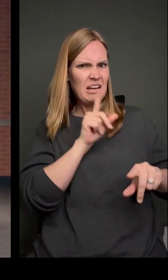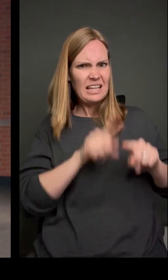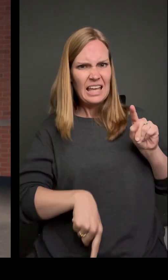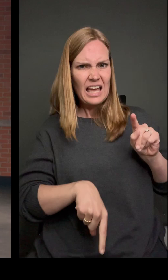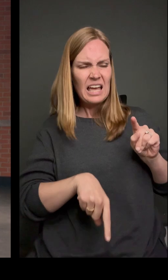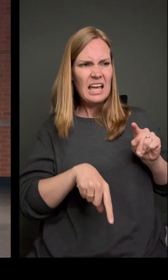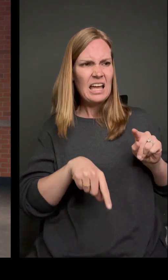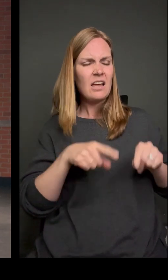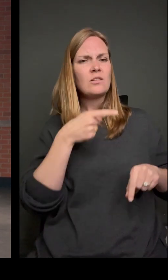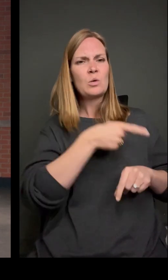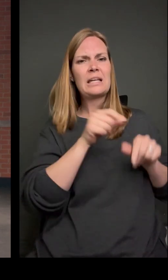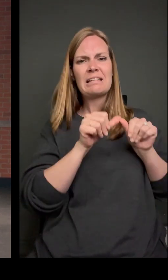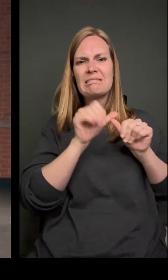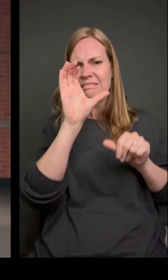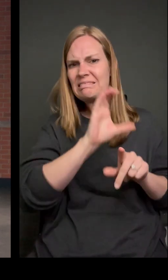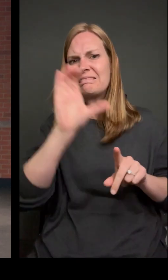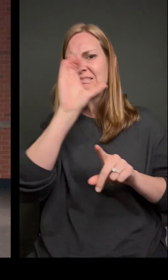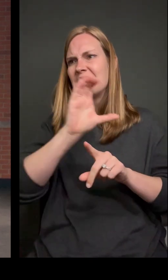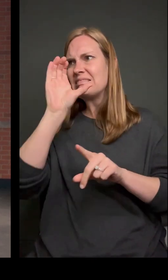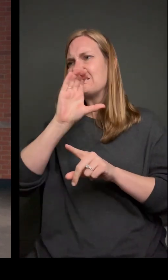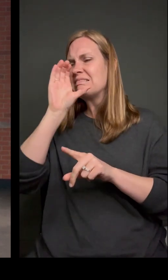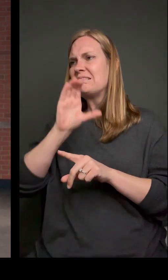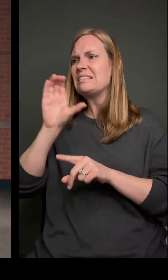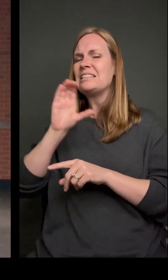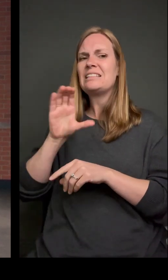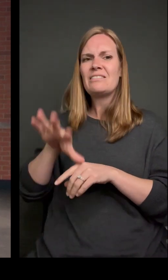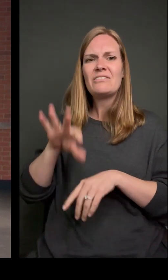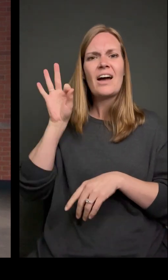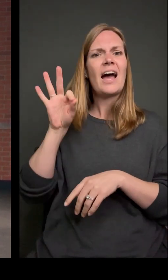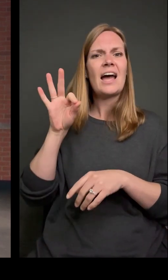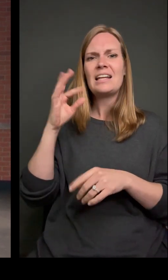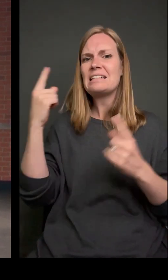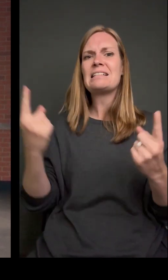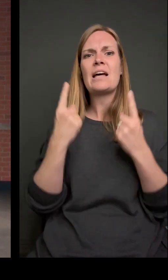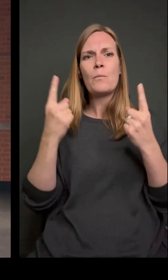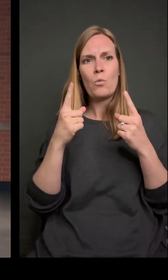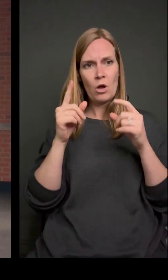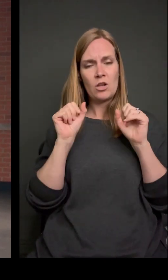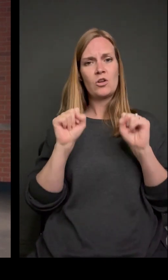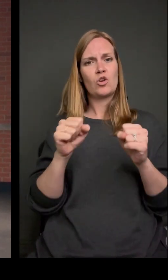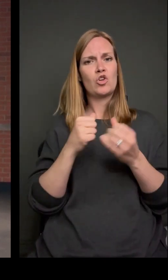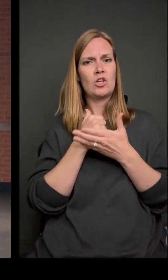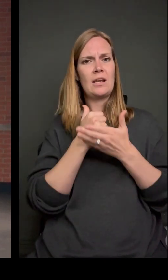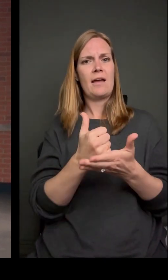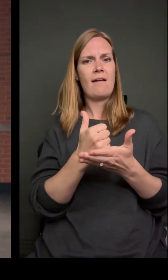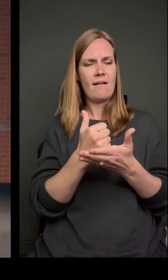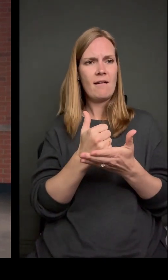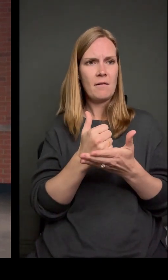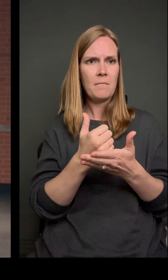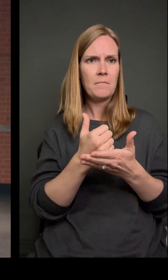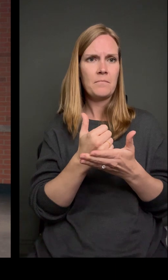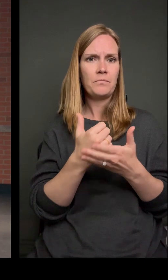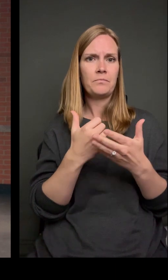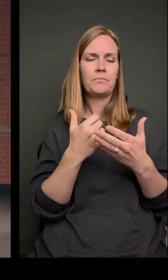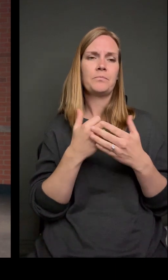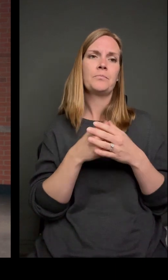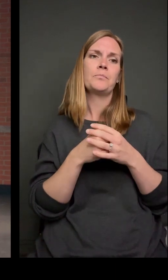seeking someone who could help him to lift the spell and regain his human heart.